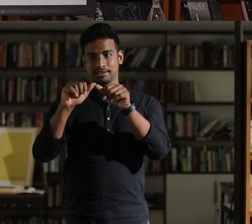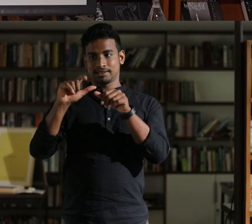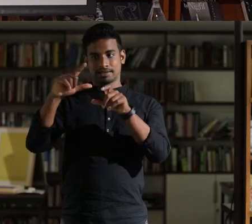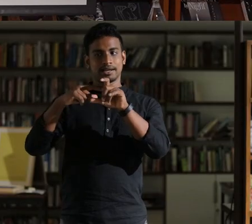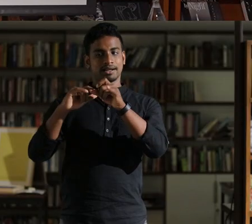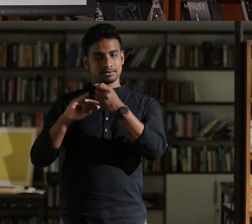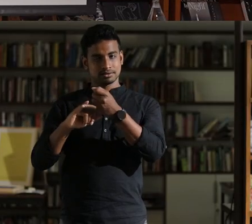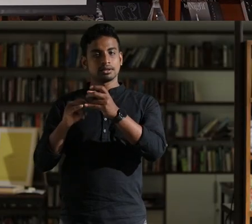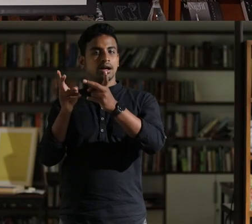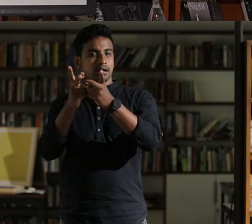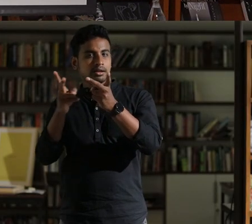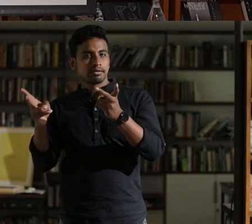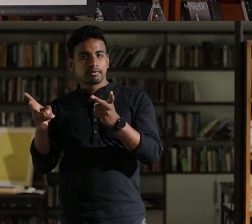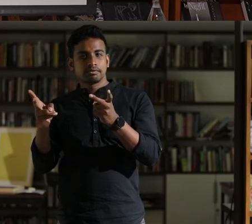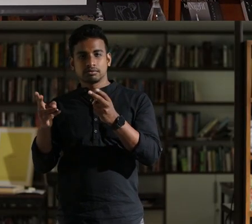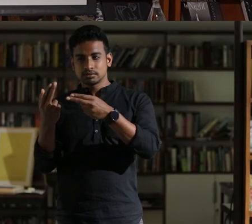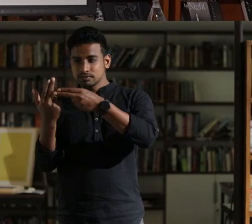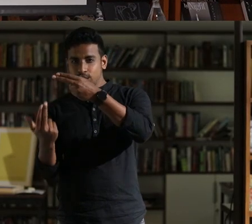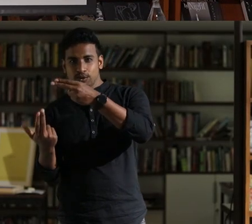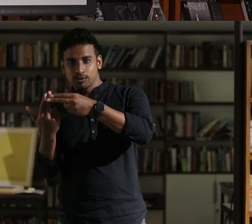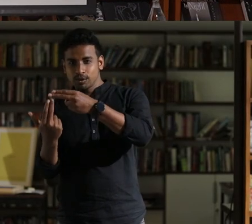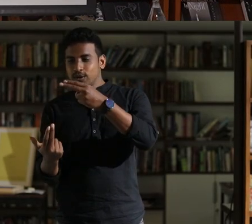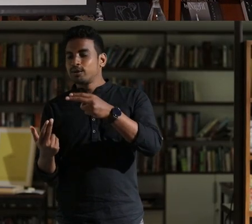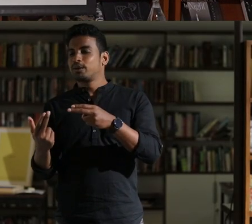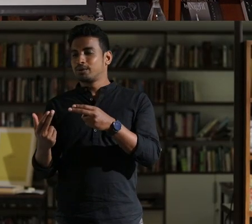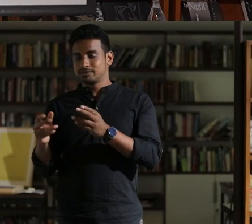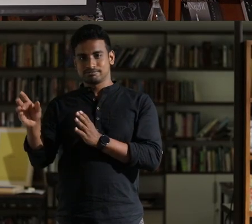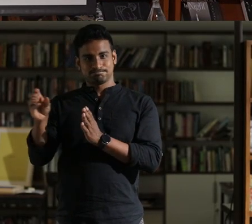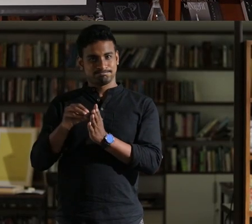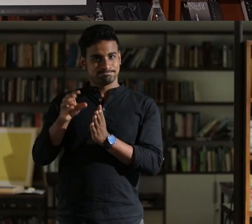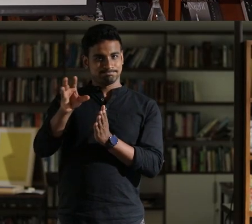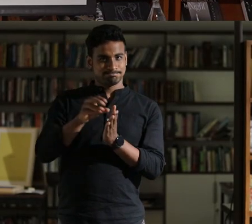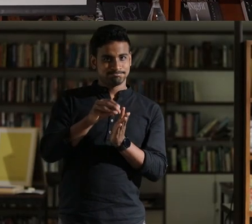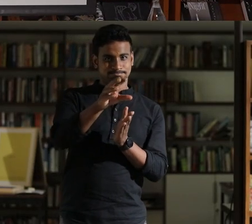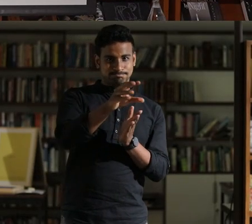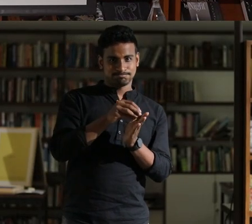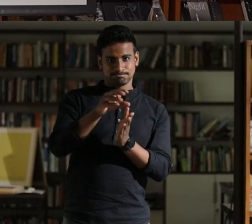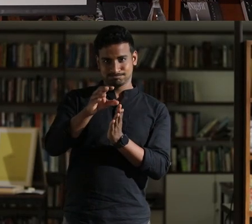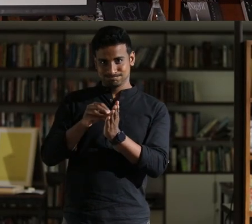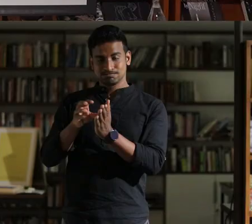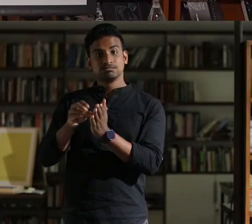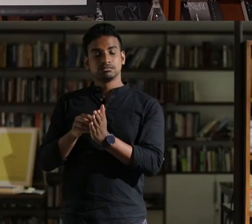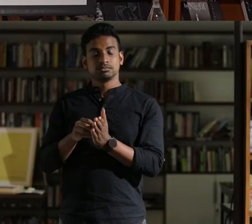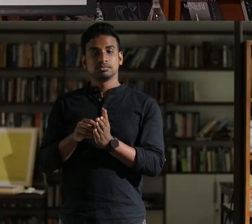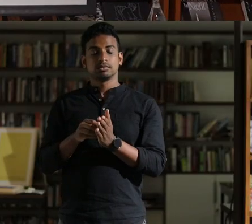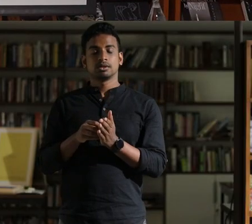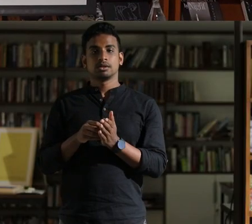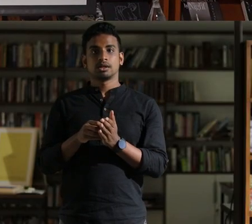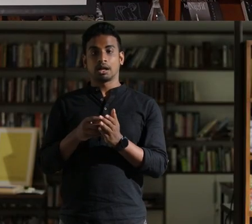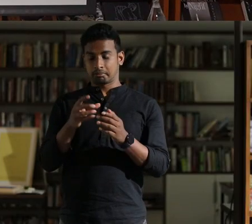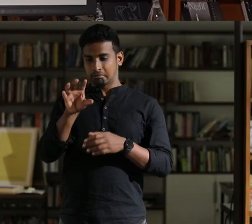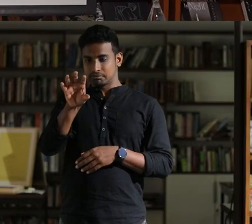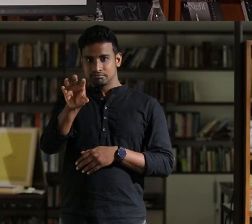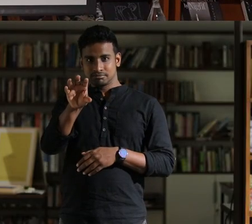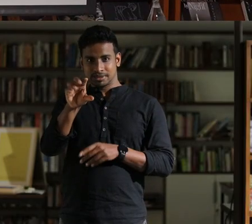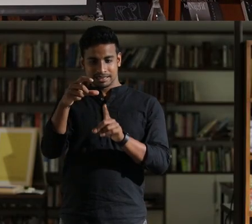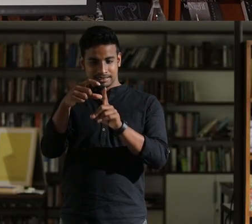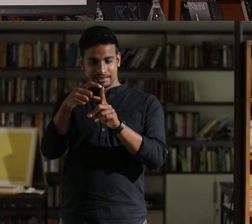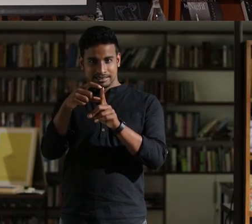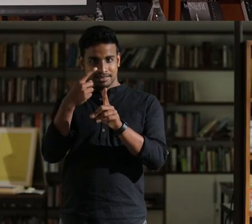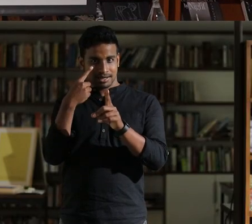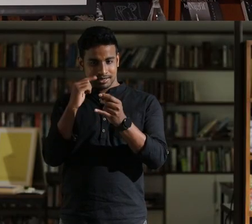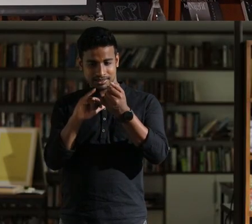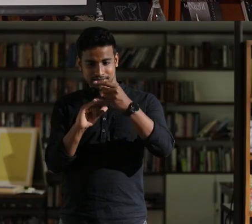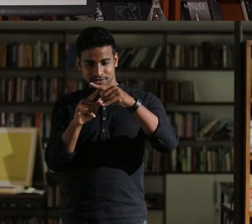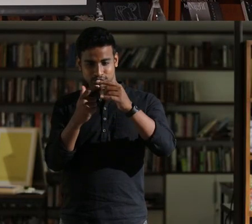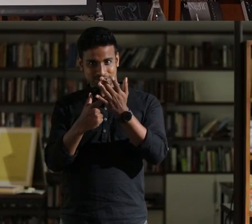there were some which were constant across the entire width of the 2 districts. Same kind of stories cropped up. And so